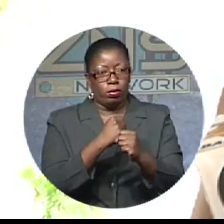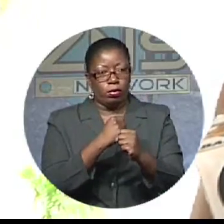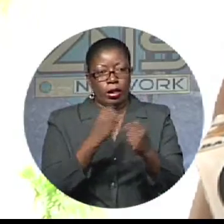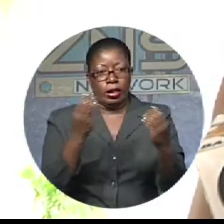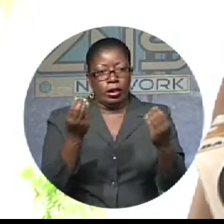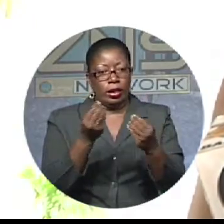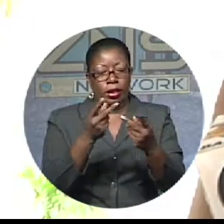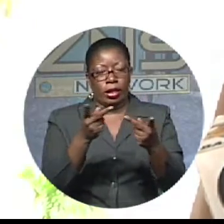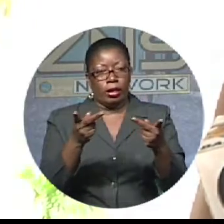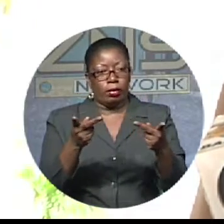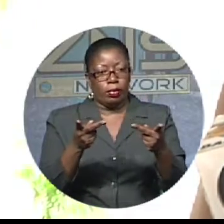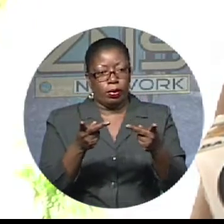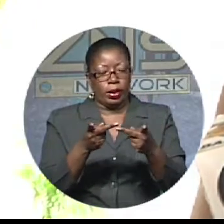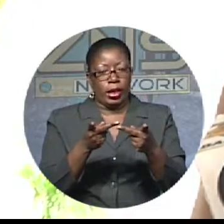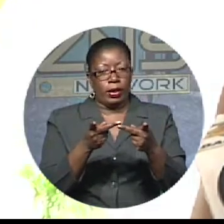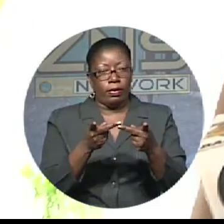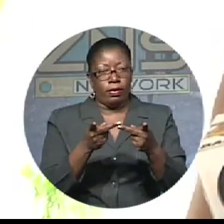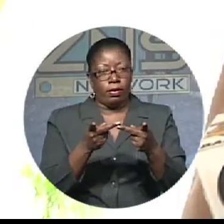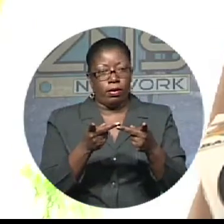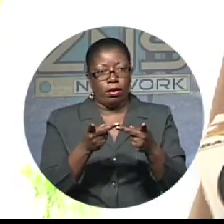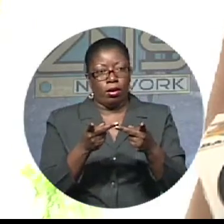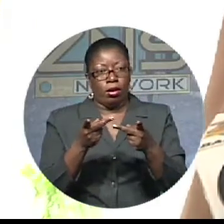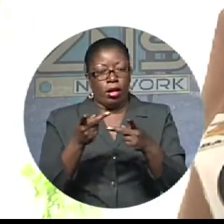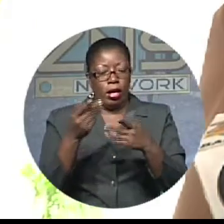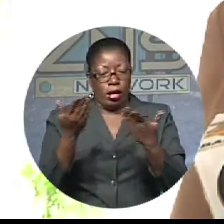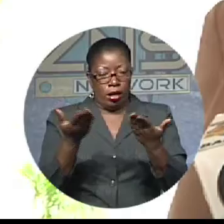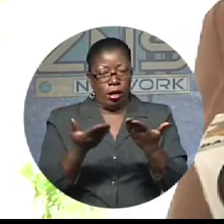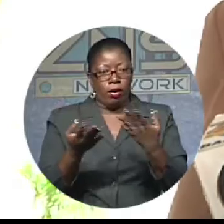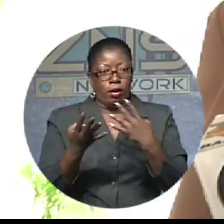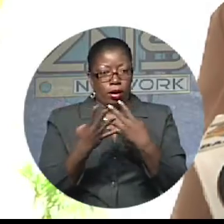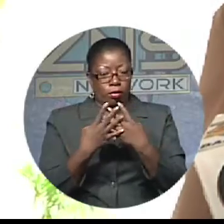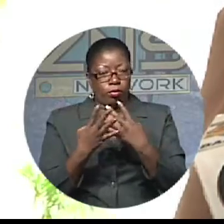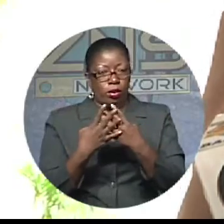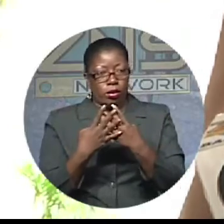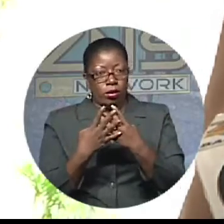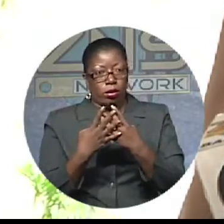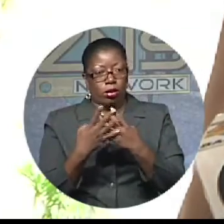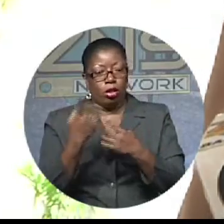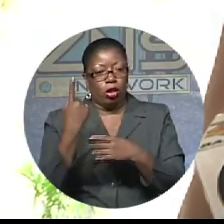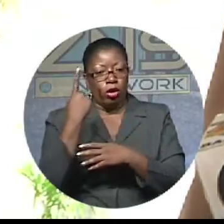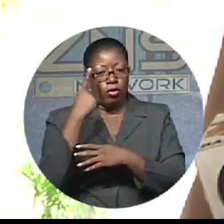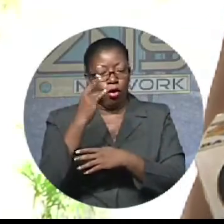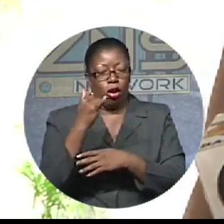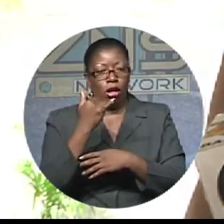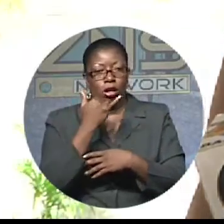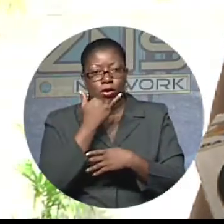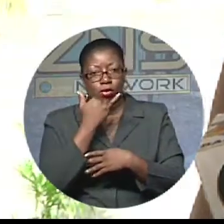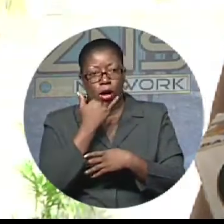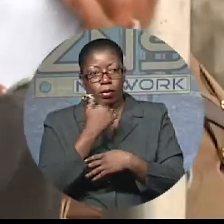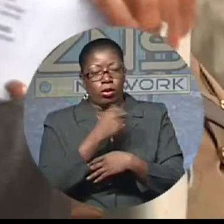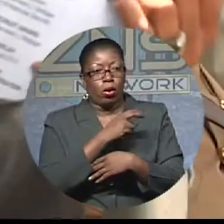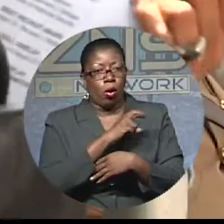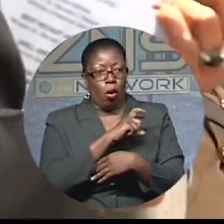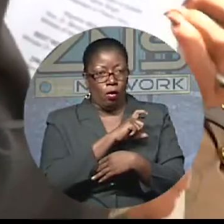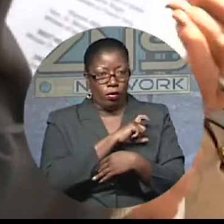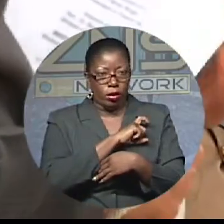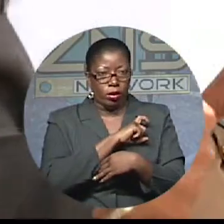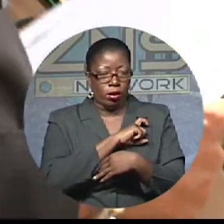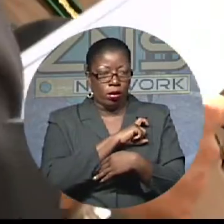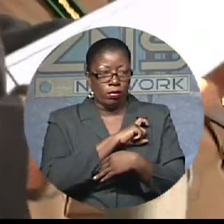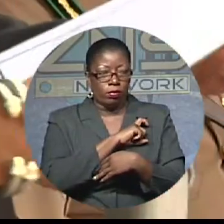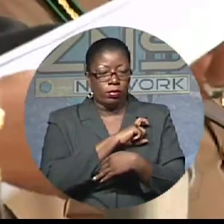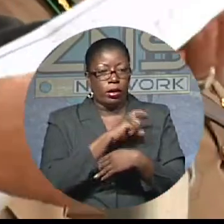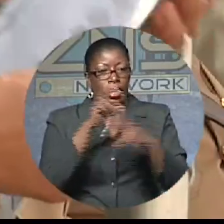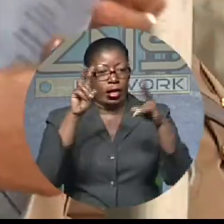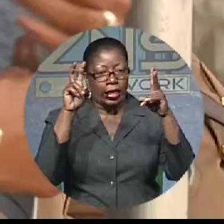no place in the chain of command at Her Majesty's Prison for a corrupt officer. With the